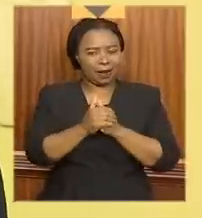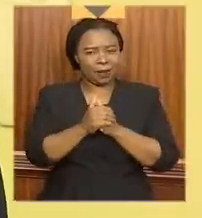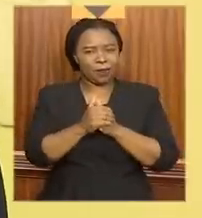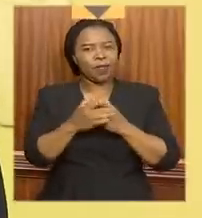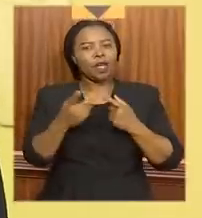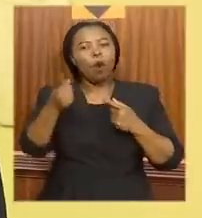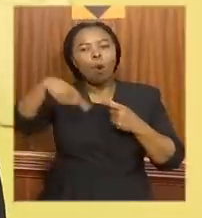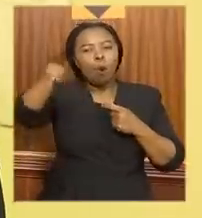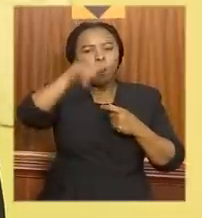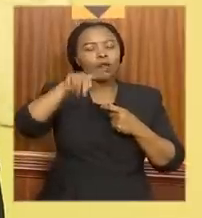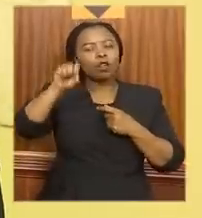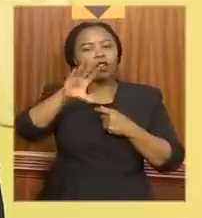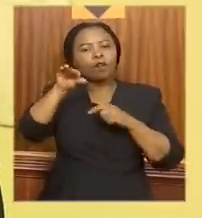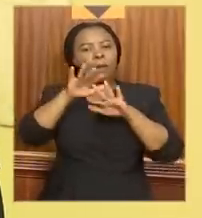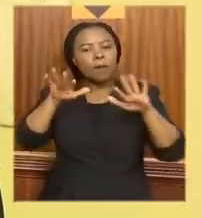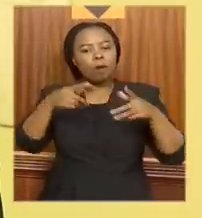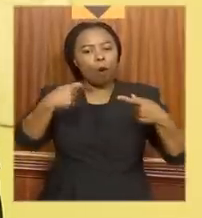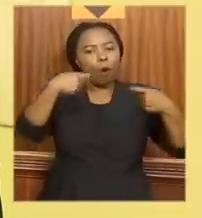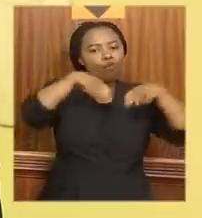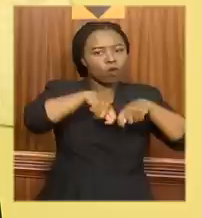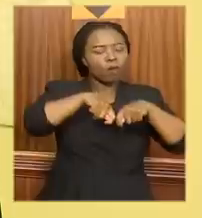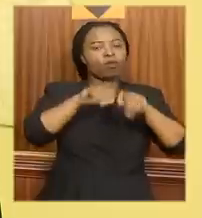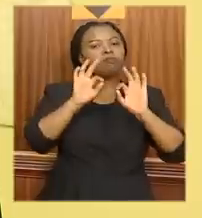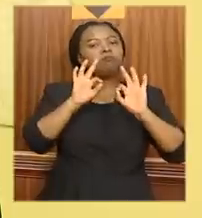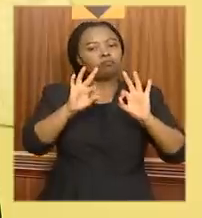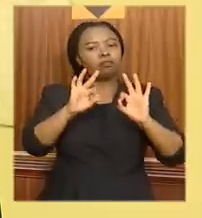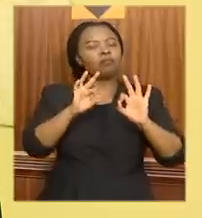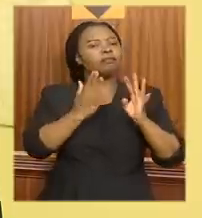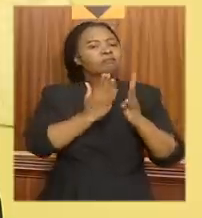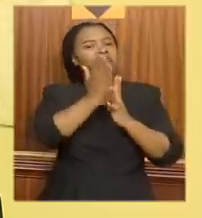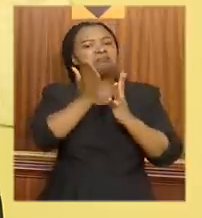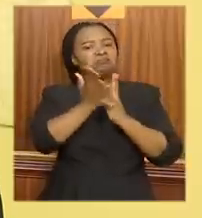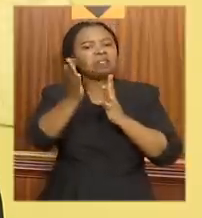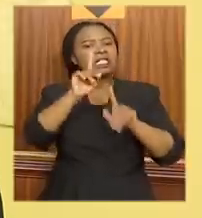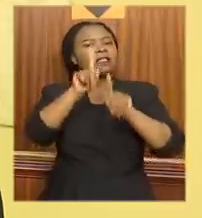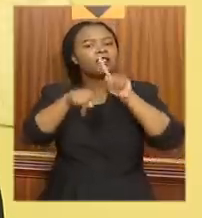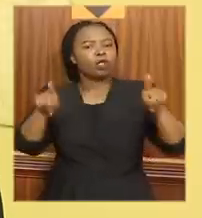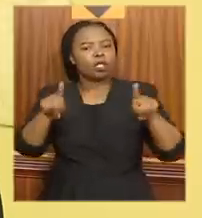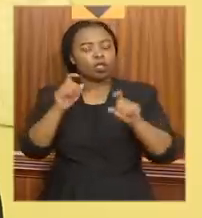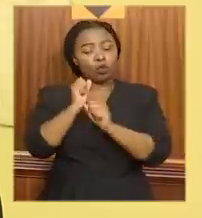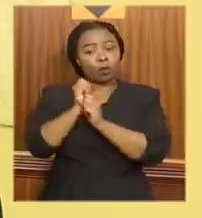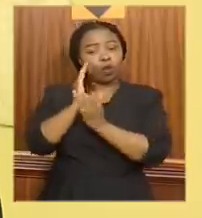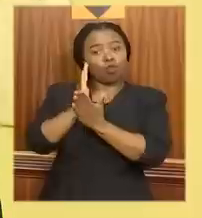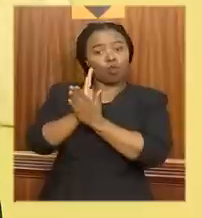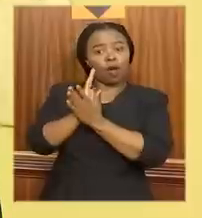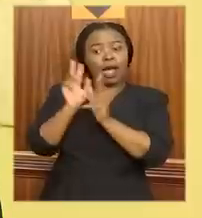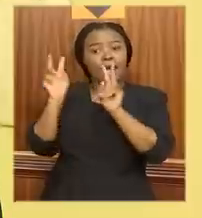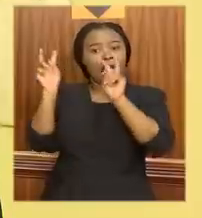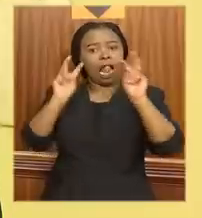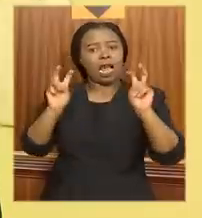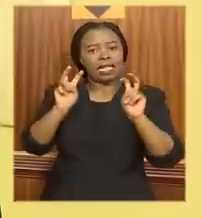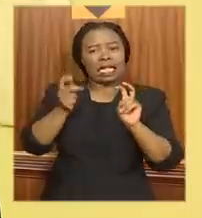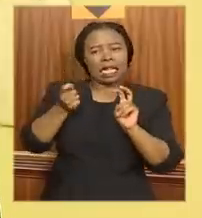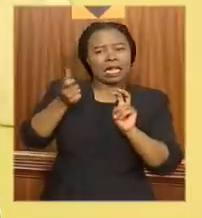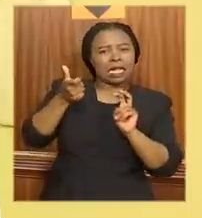way that we all can to end energy scarcity in South